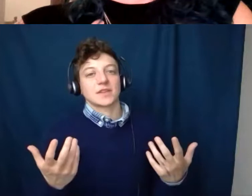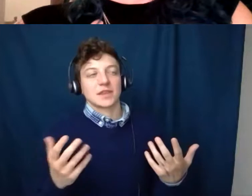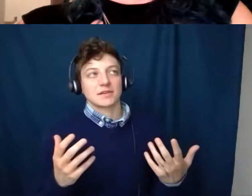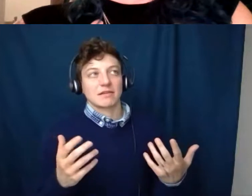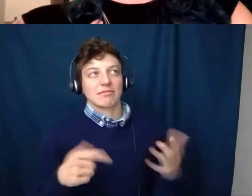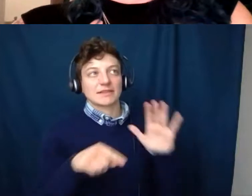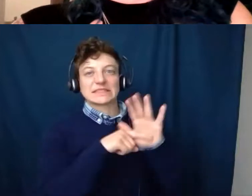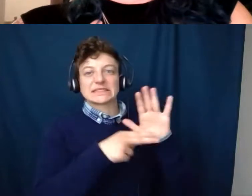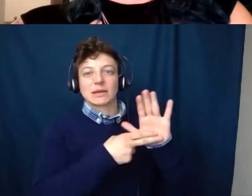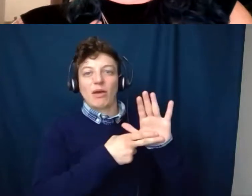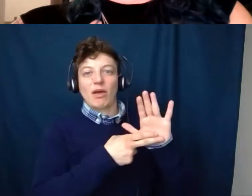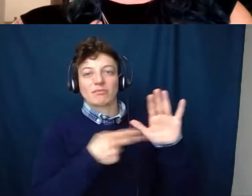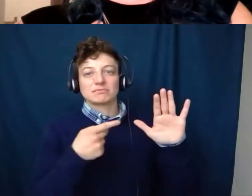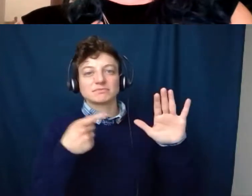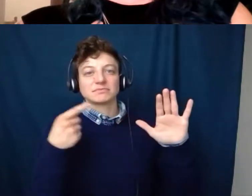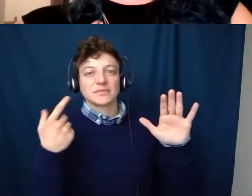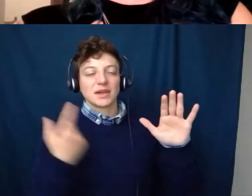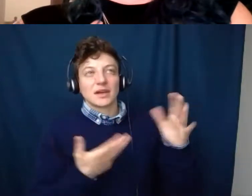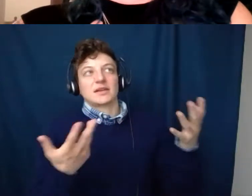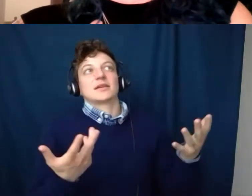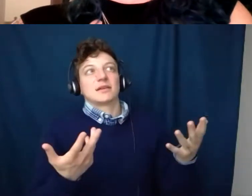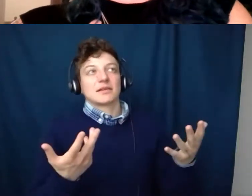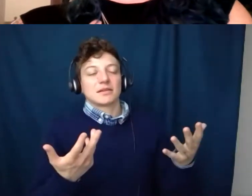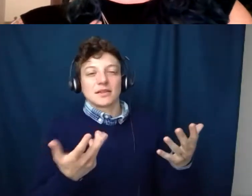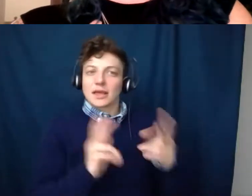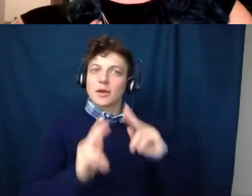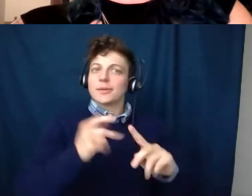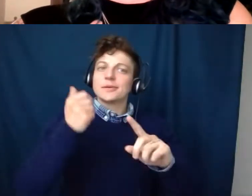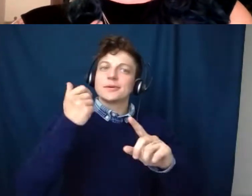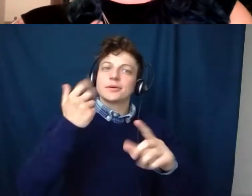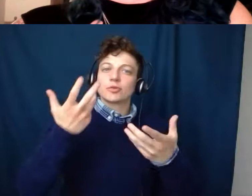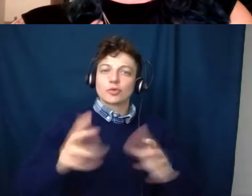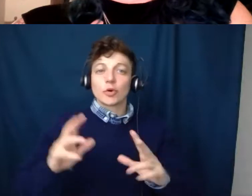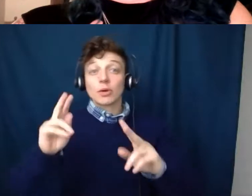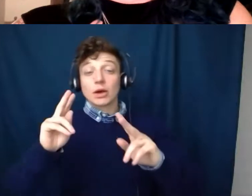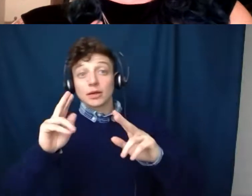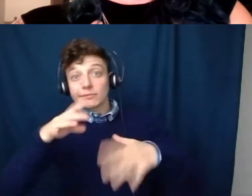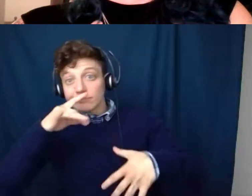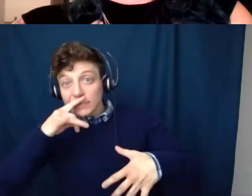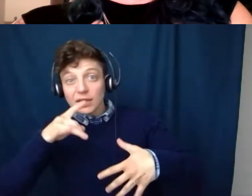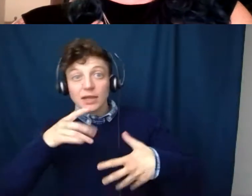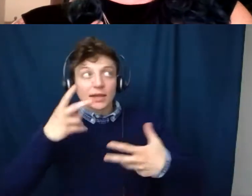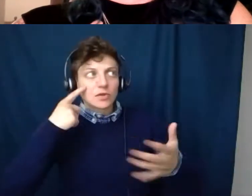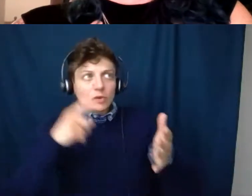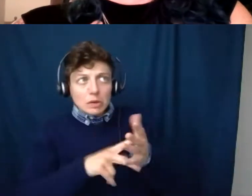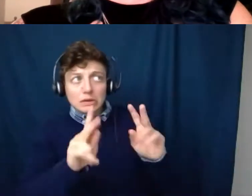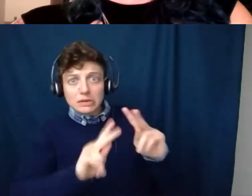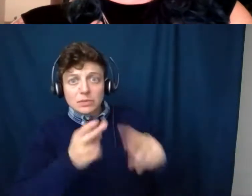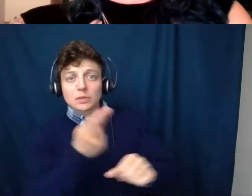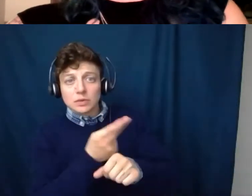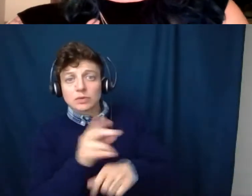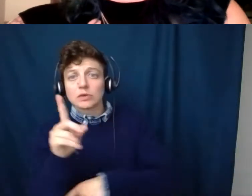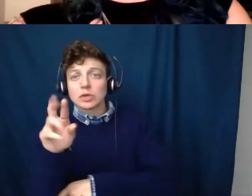of kind of people who don't want, their kids walking by people using drugs. I think that's when we hear a lot.